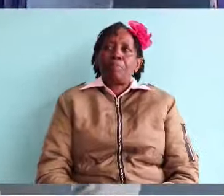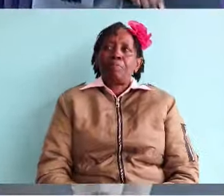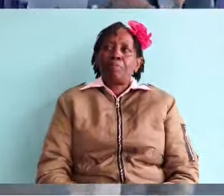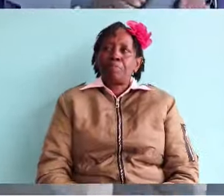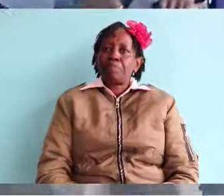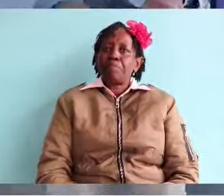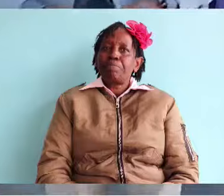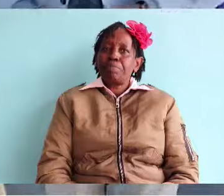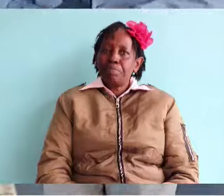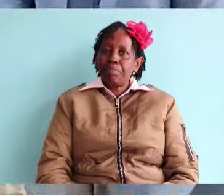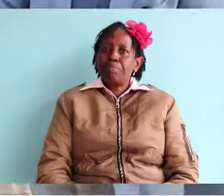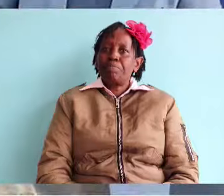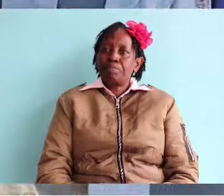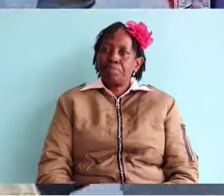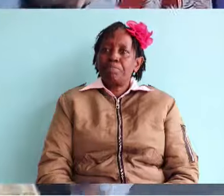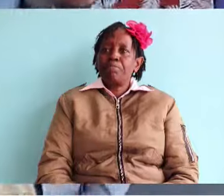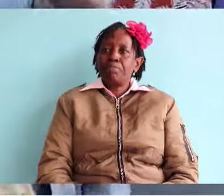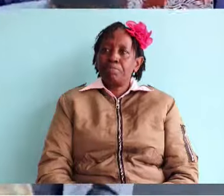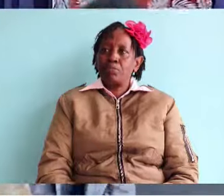Do you believe